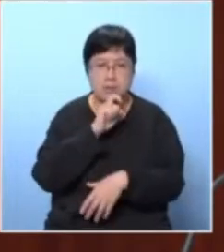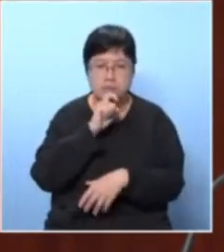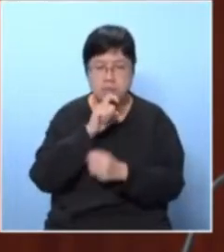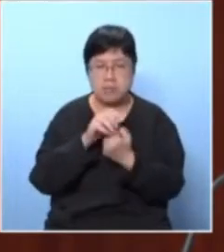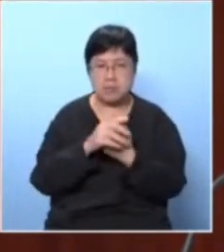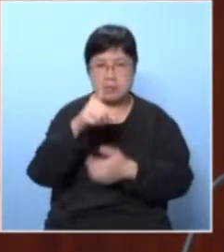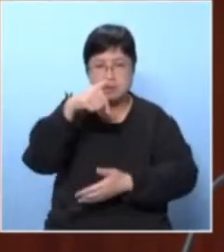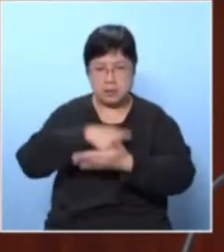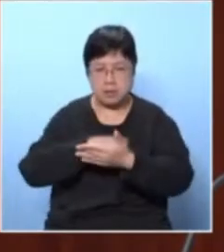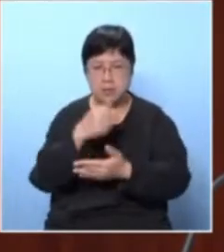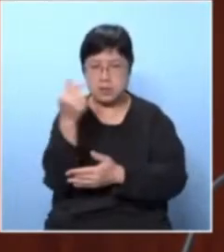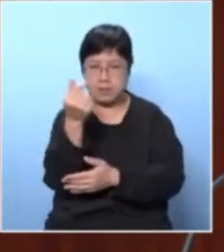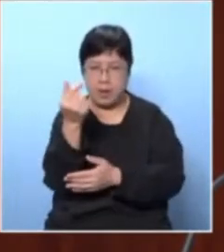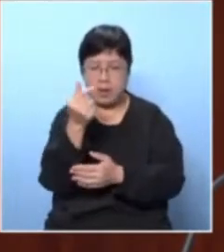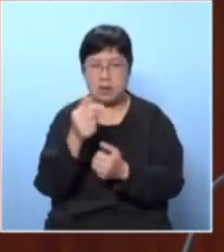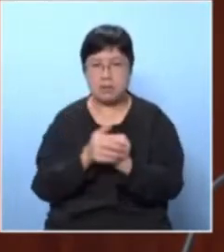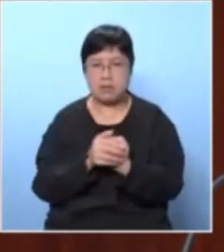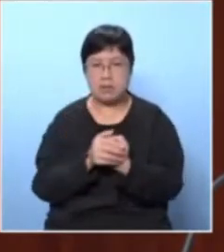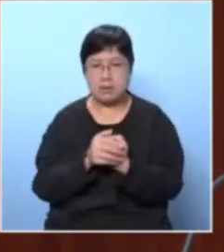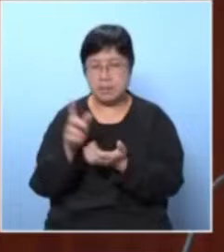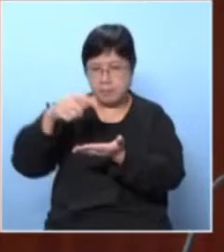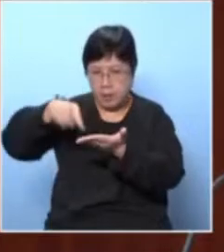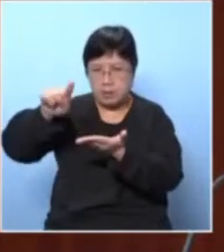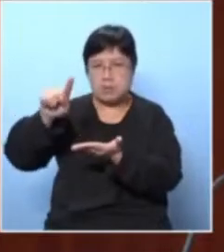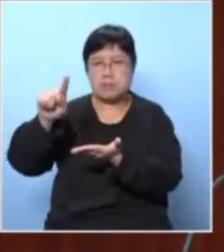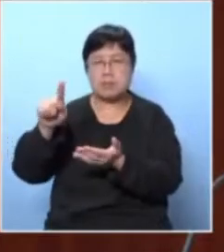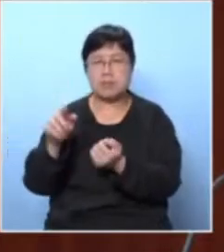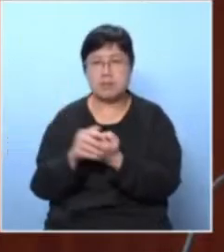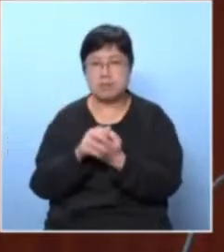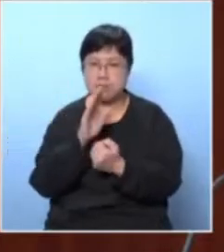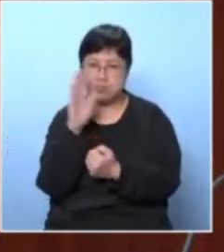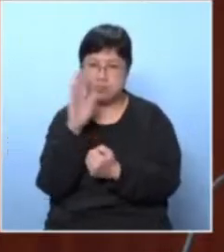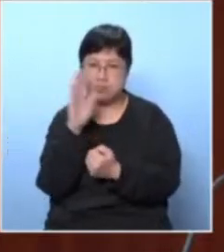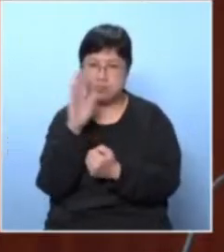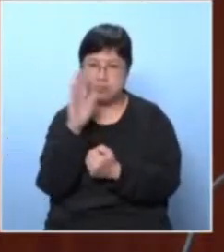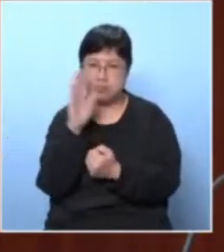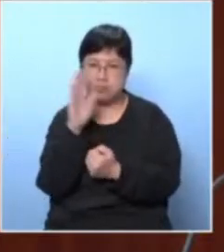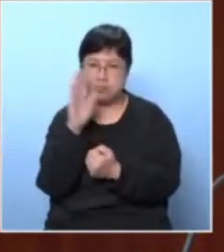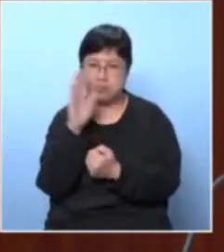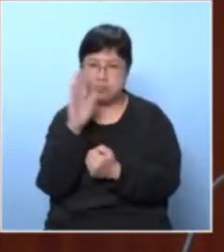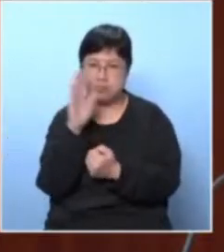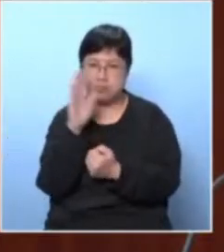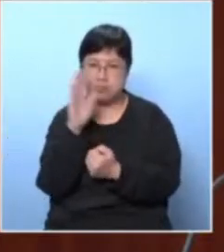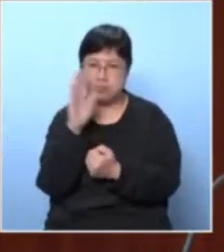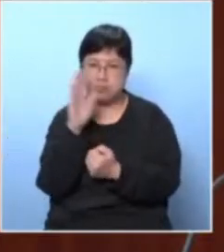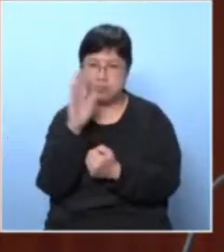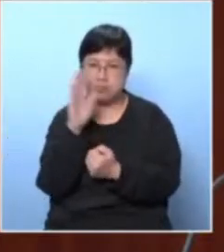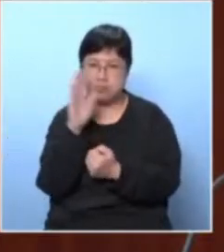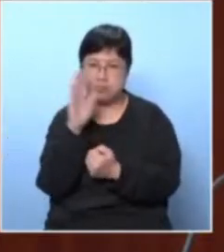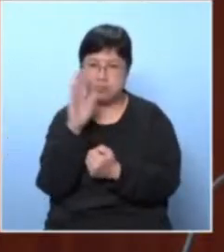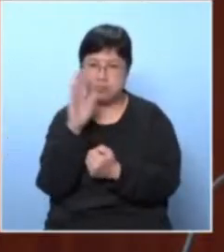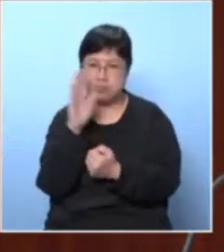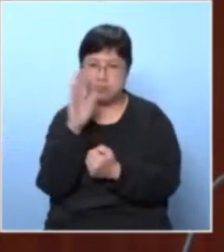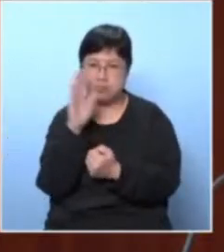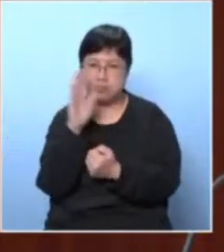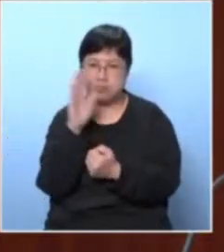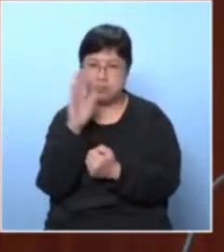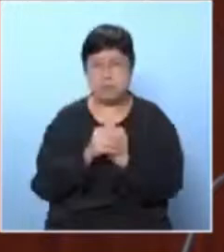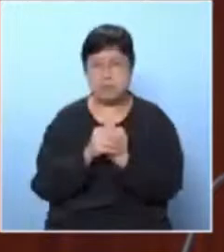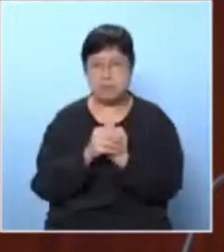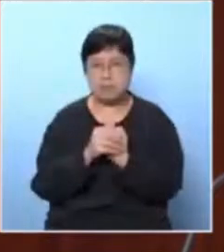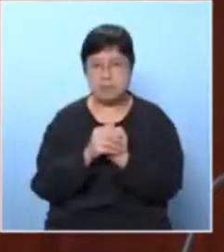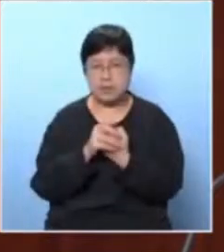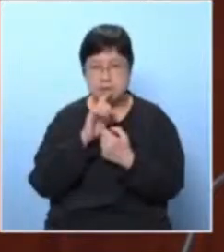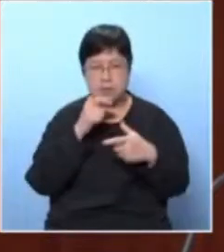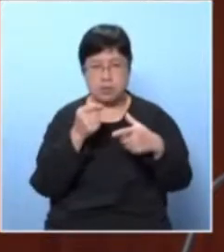about 160,000 applications, among which over 100,000 have been approved and around 60,000 talents